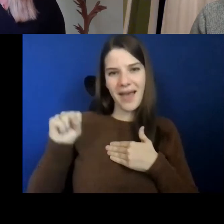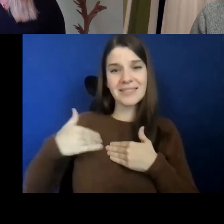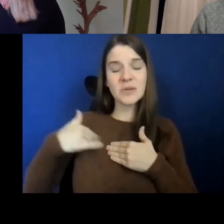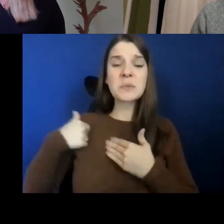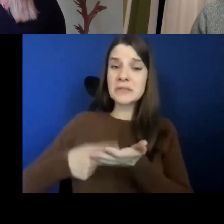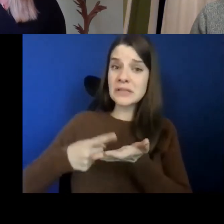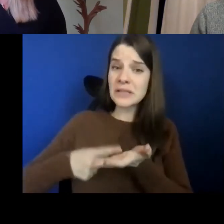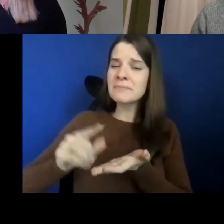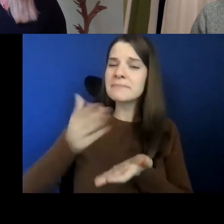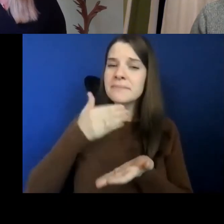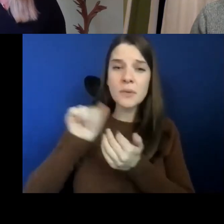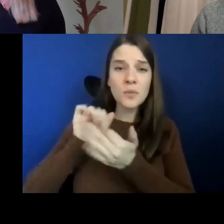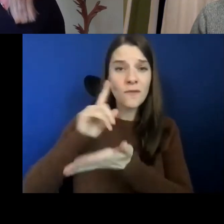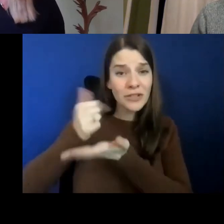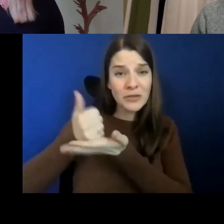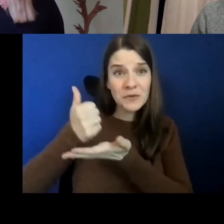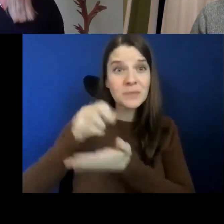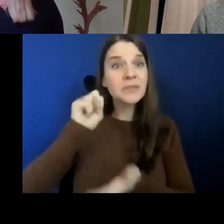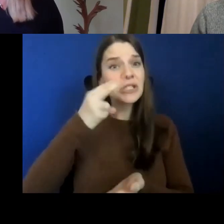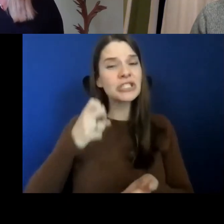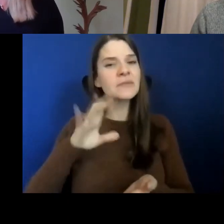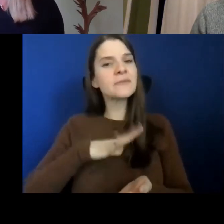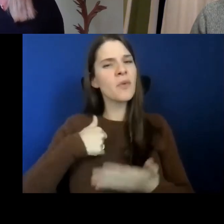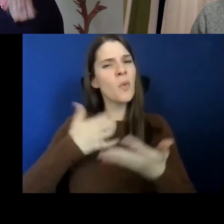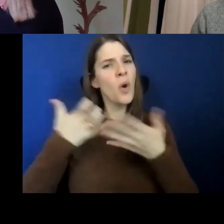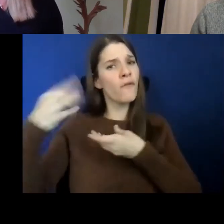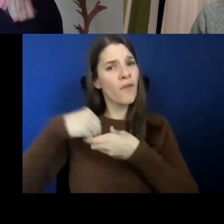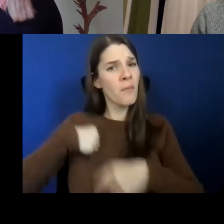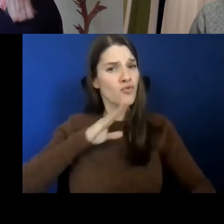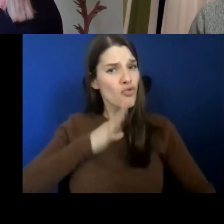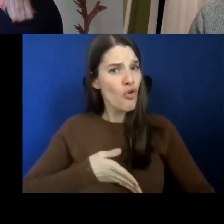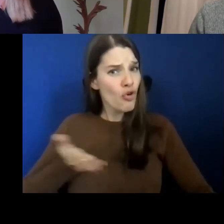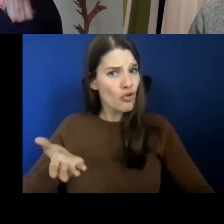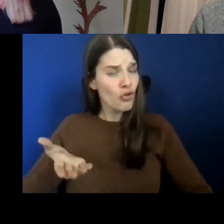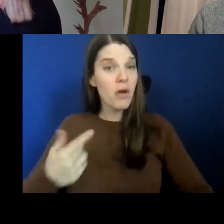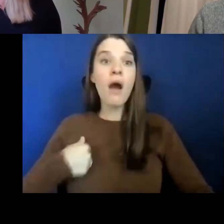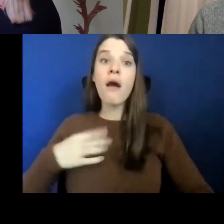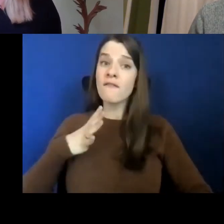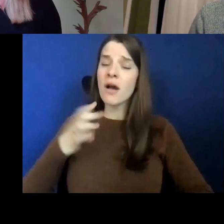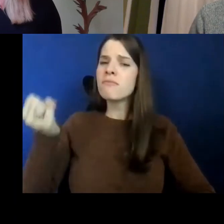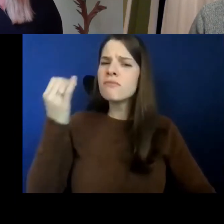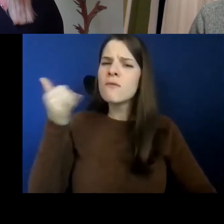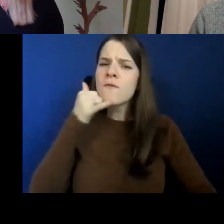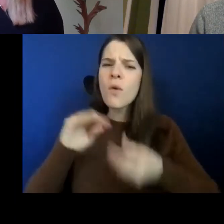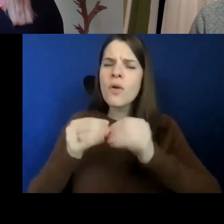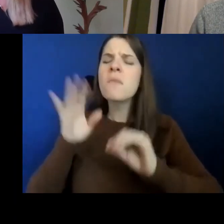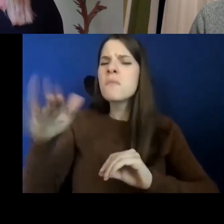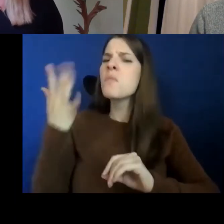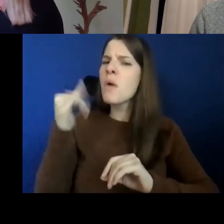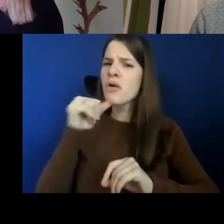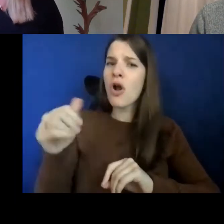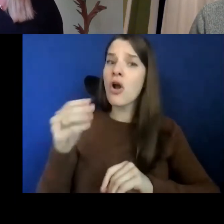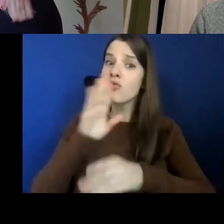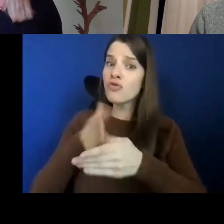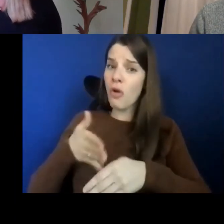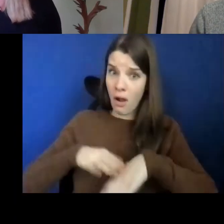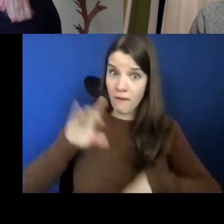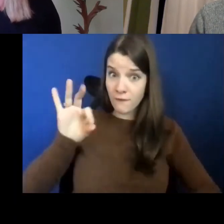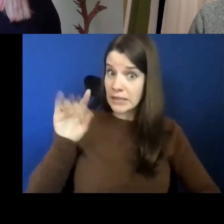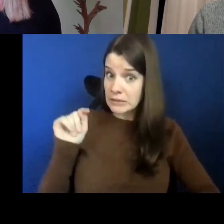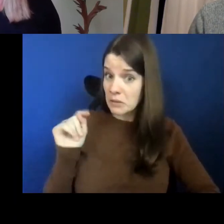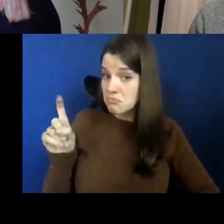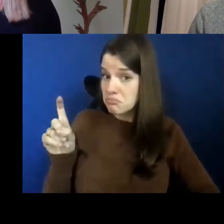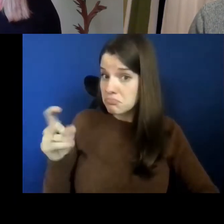how best to treat it. And she wanted to involve her daughter. So I took the phone number and I said, well, why don't we put your daughter on FaceTime?